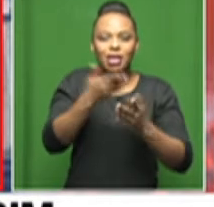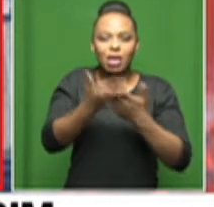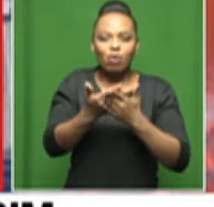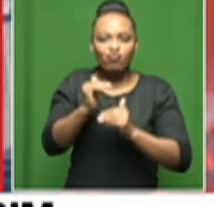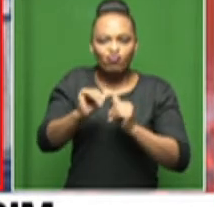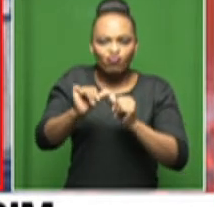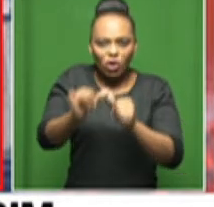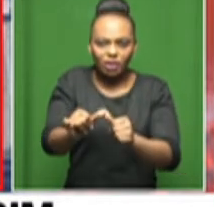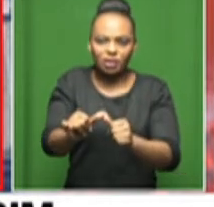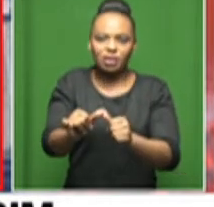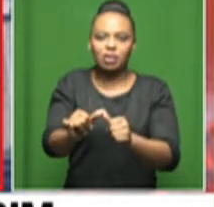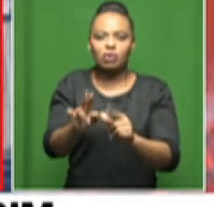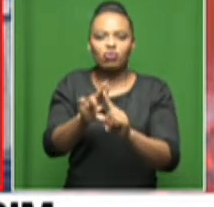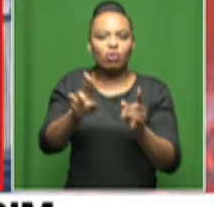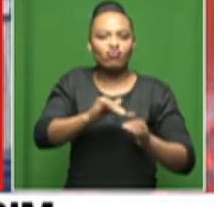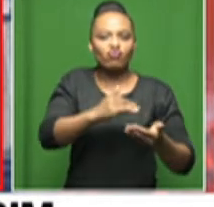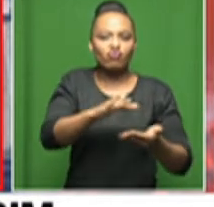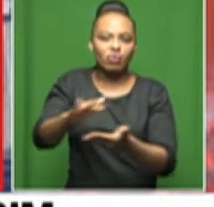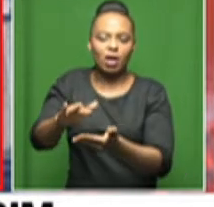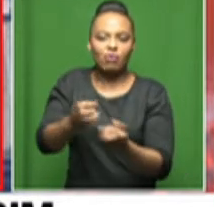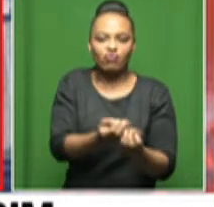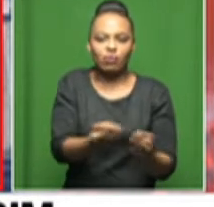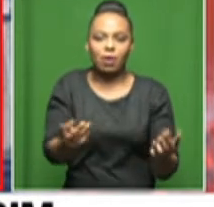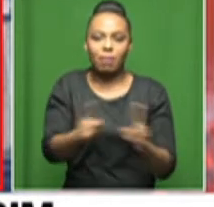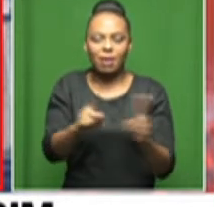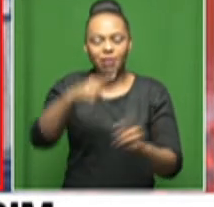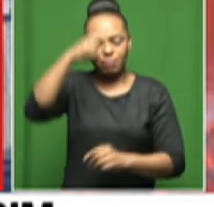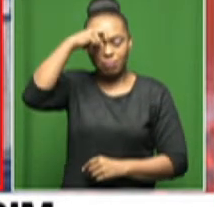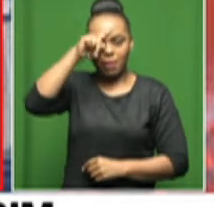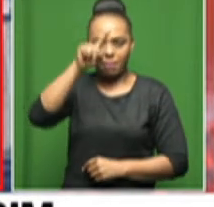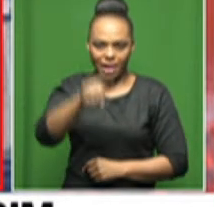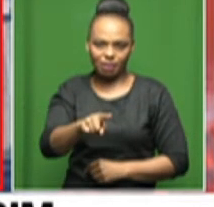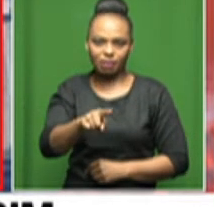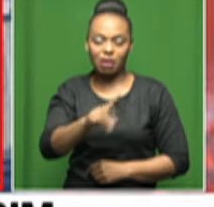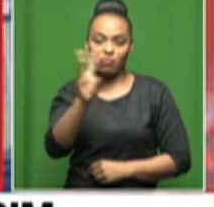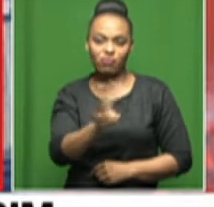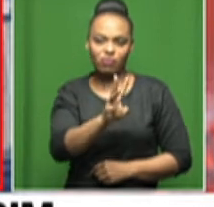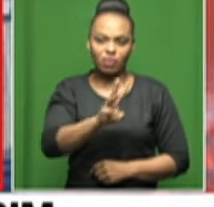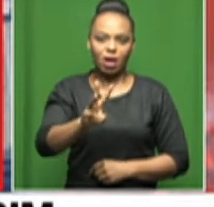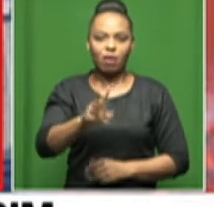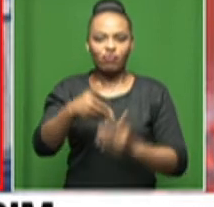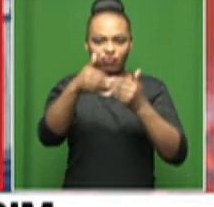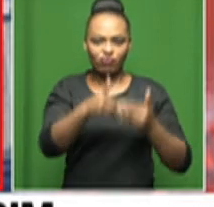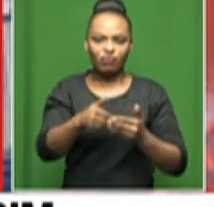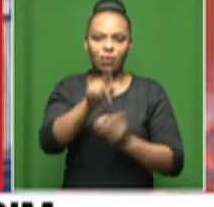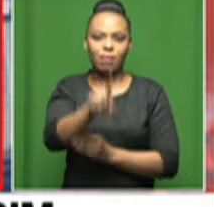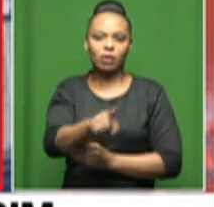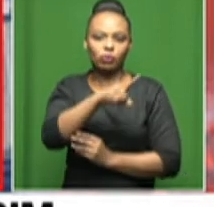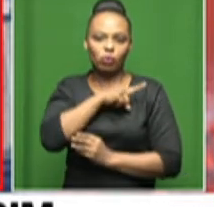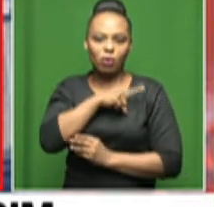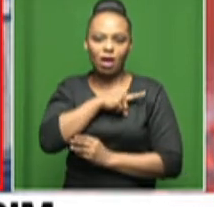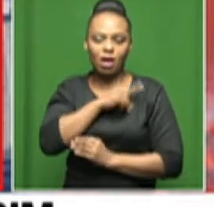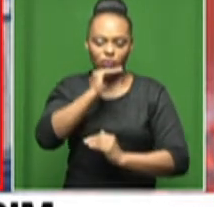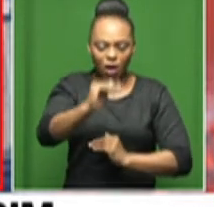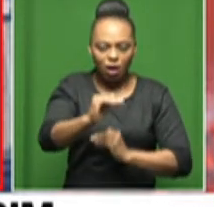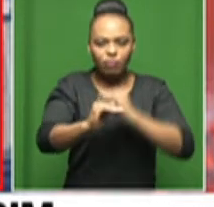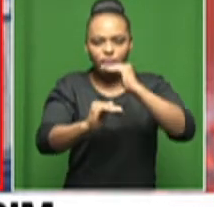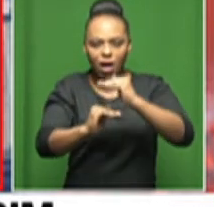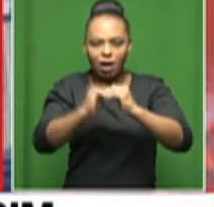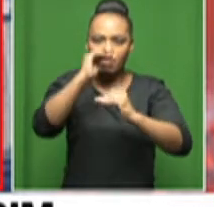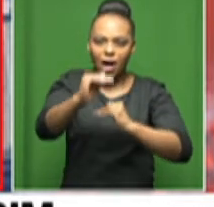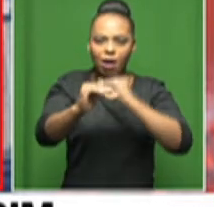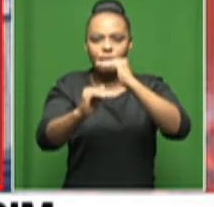proceed with our rollout, but we need to do it wisely. And we can do it wisely by taking a stepped approach. And we can do